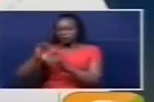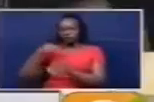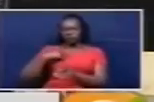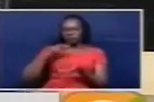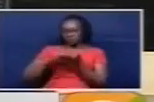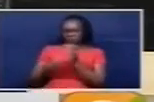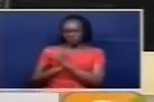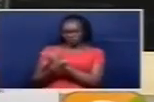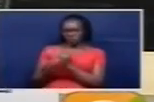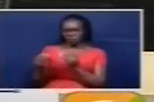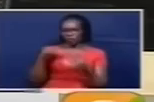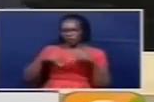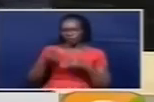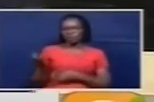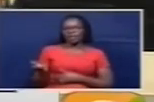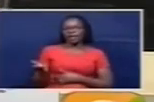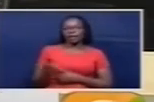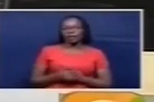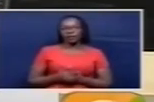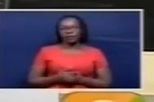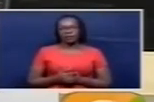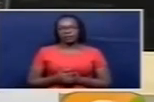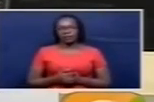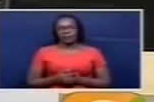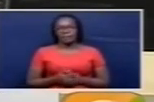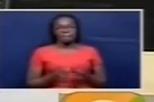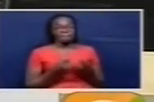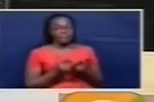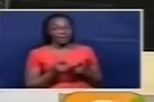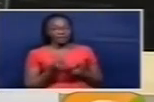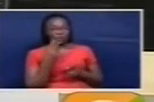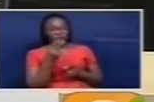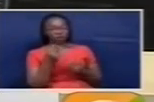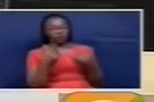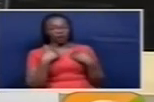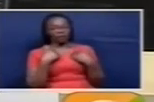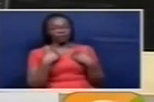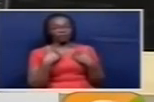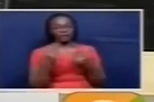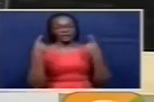you also run a very successful outfit there, Power 254. Yes.